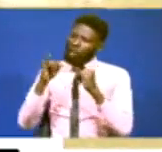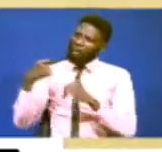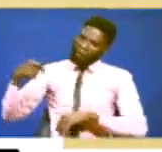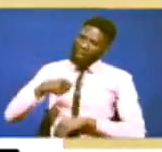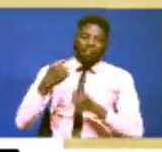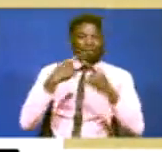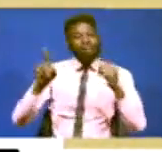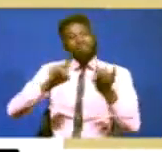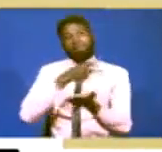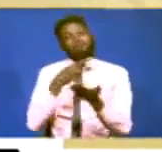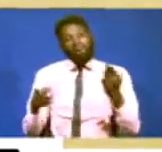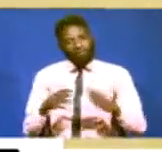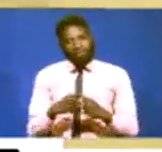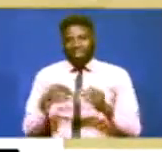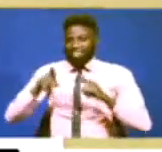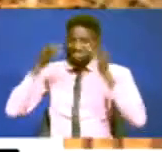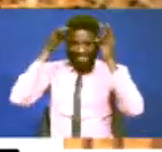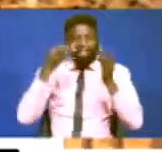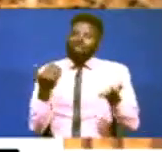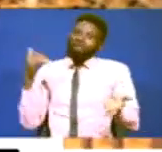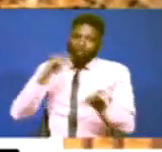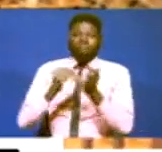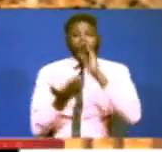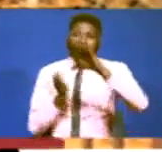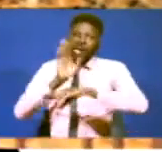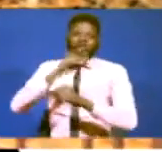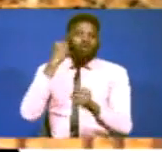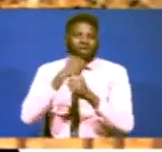to give his diving career a second chance.